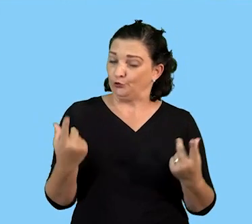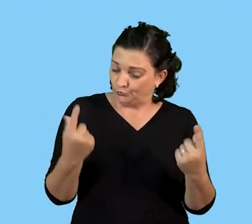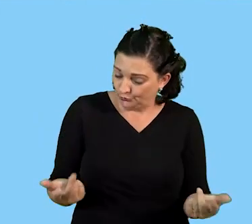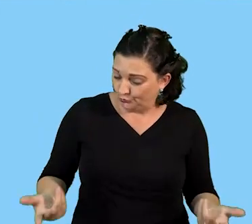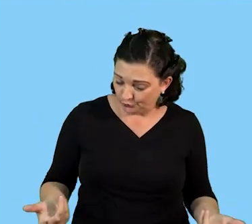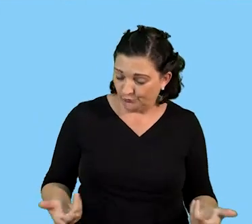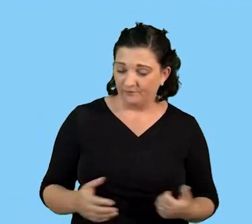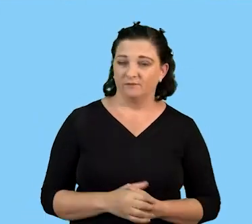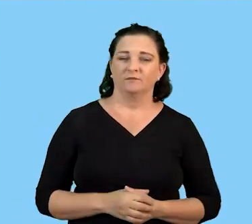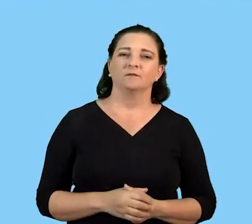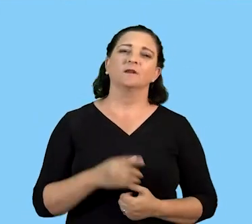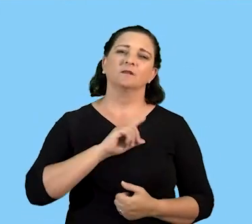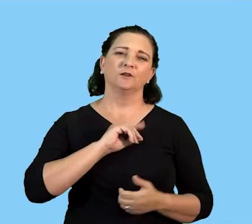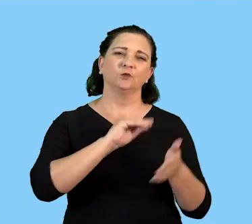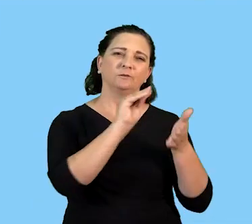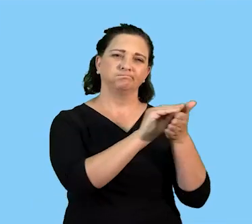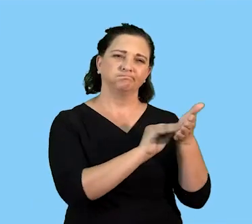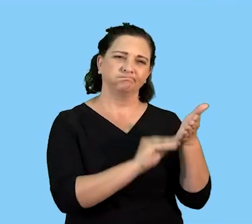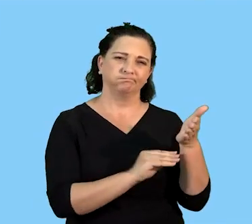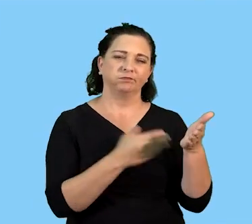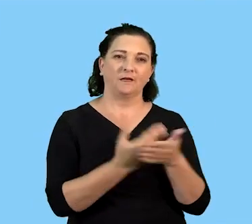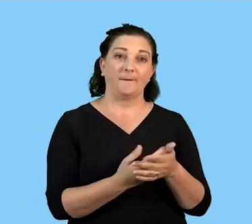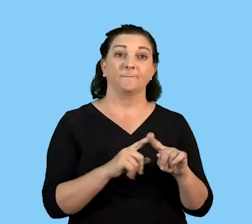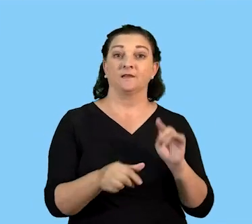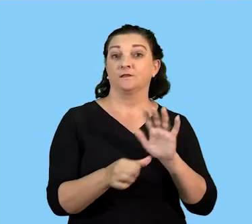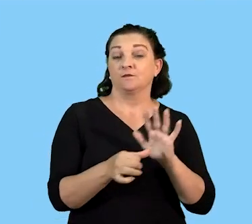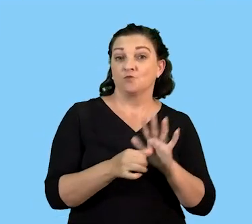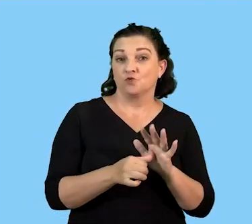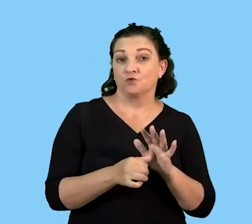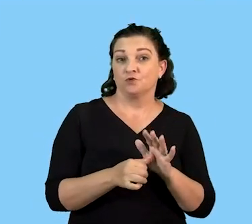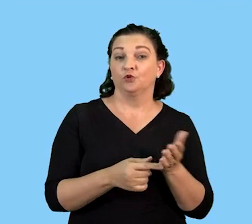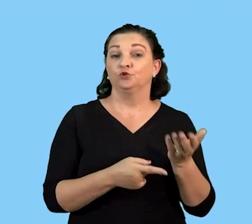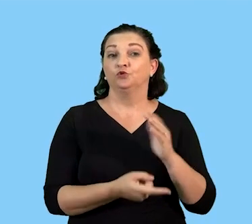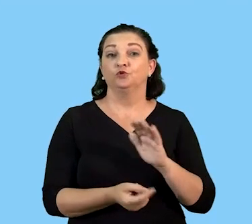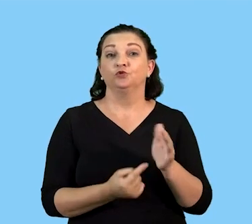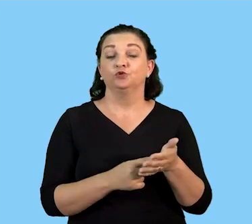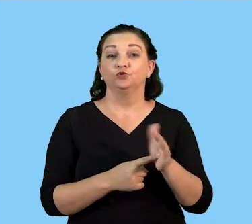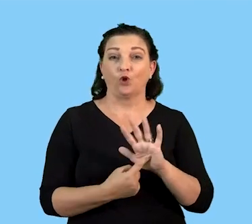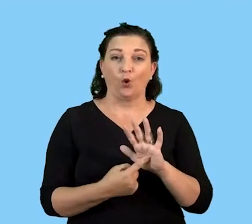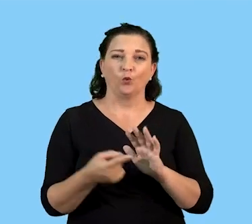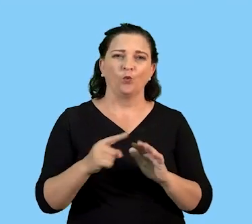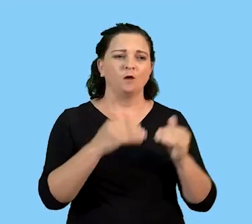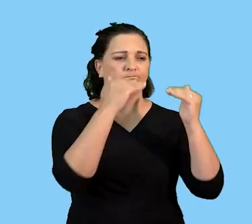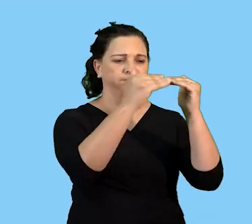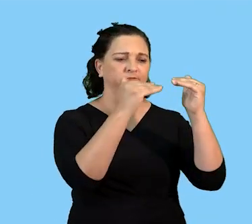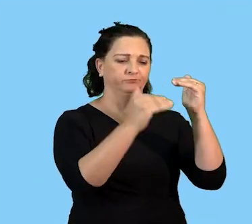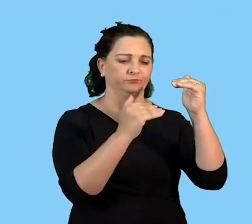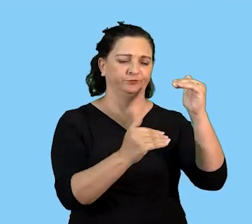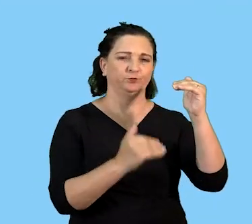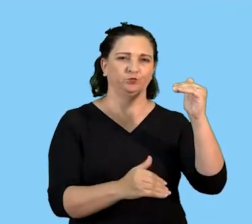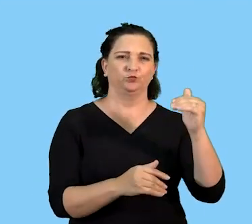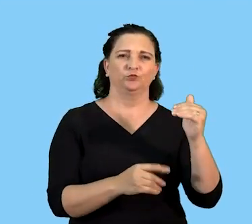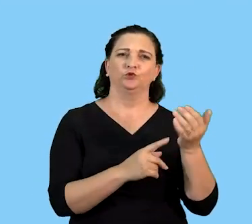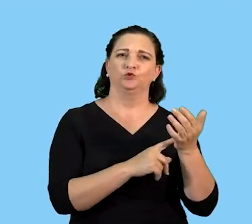on a Gantt chart. The importance of a Gantt chart: events are shown in a chronological order. So events